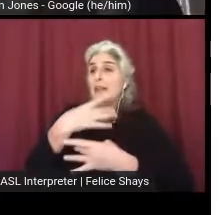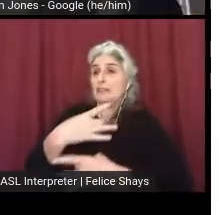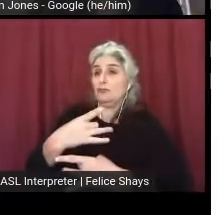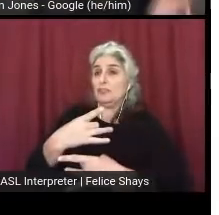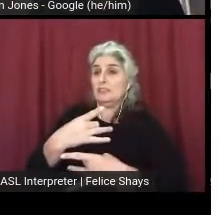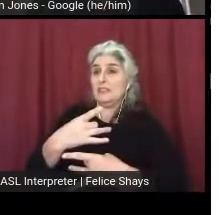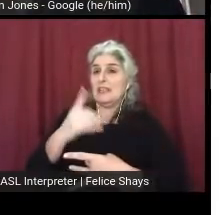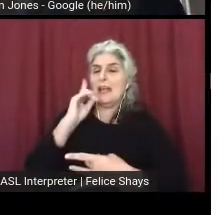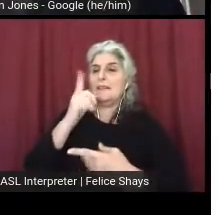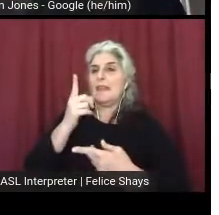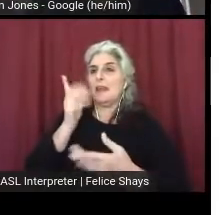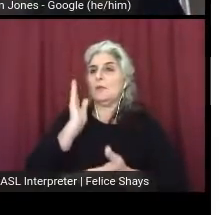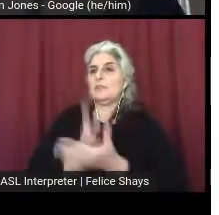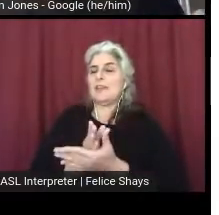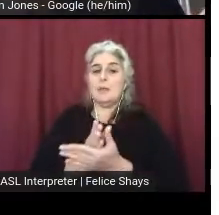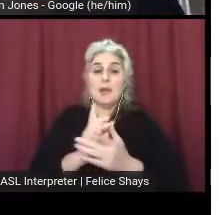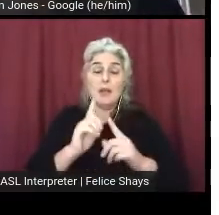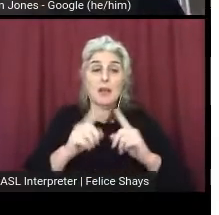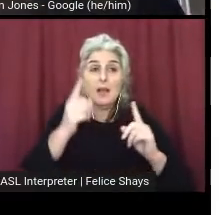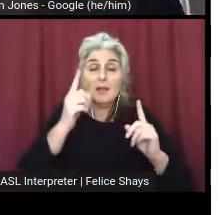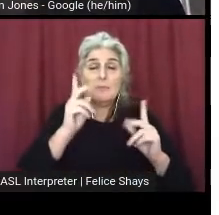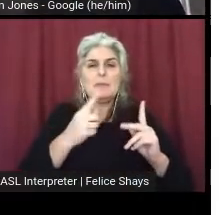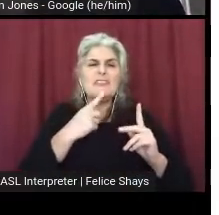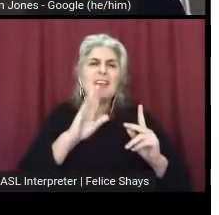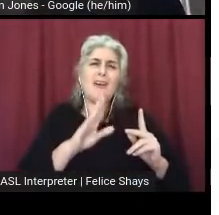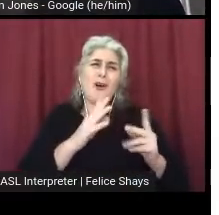shrinking, but the opposite is exactly true.